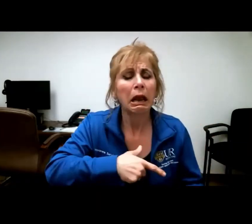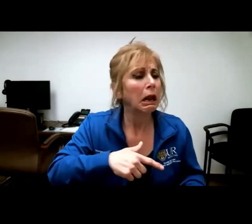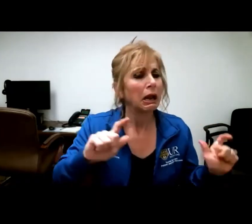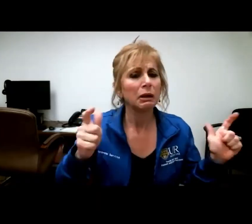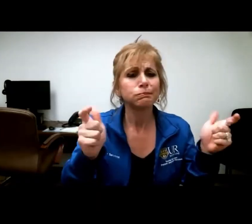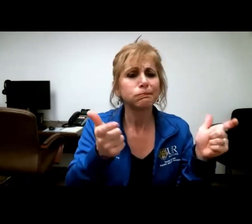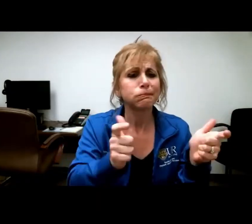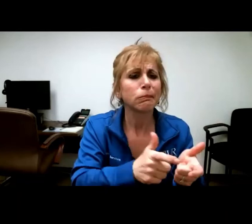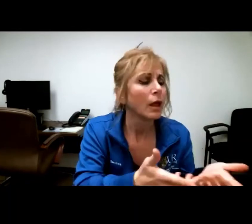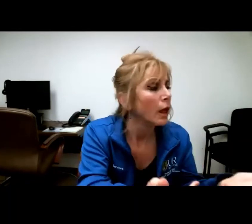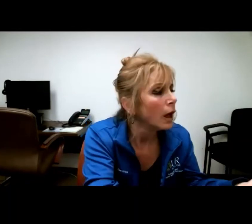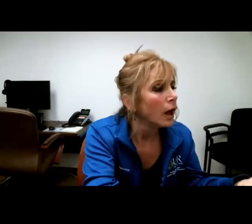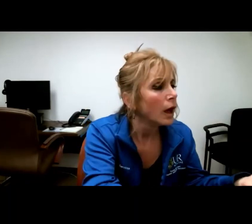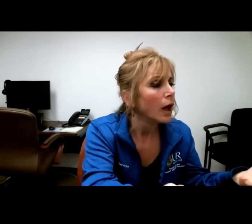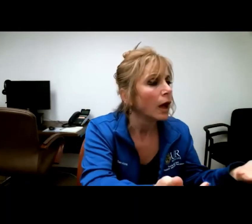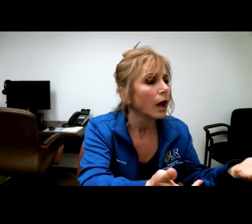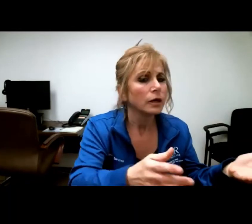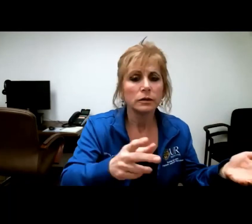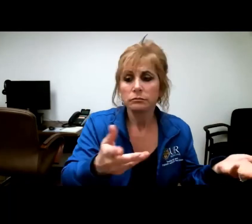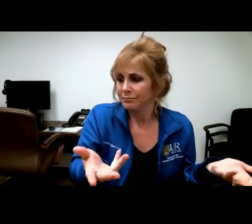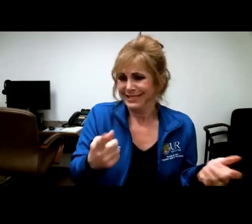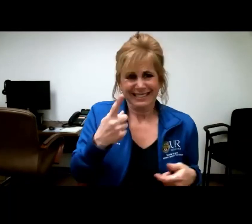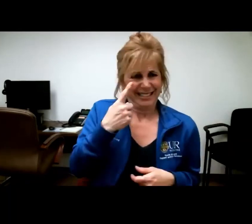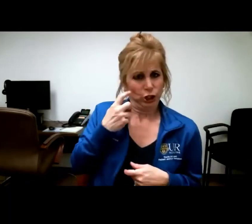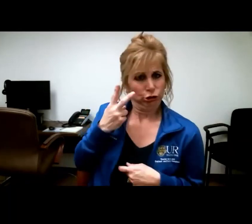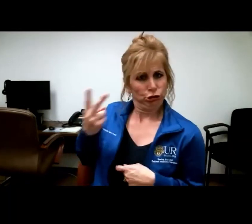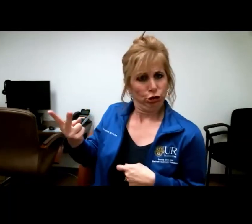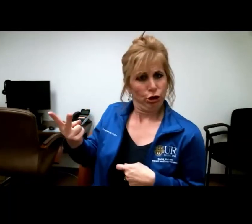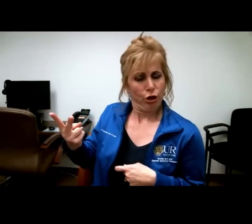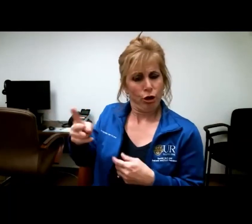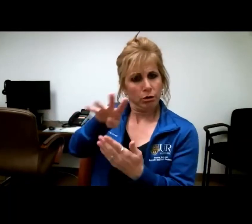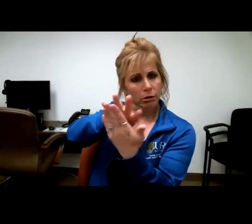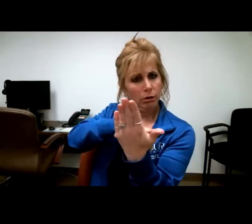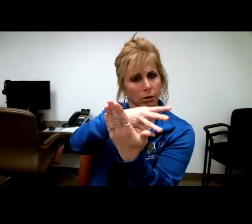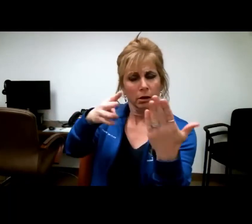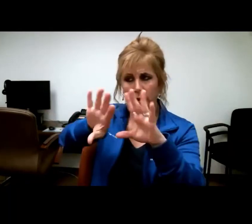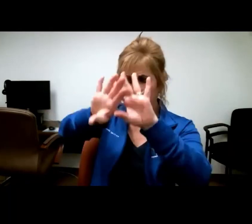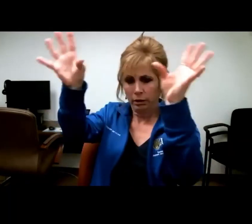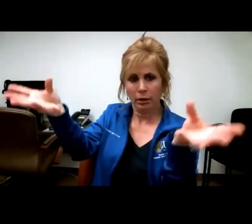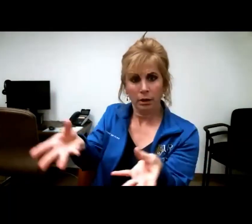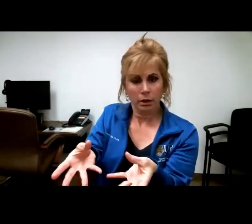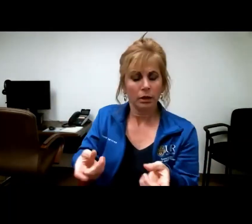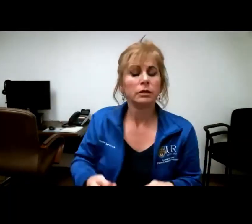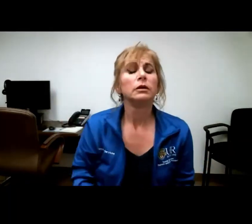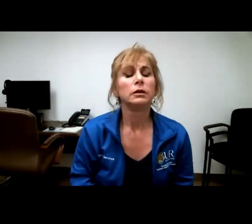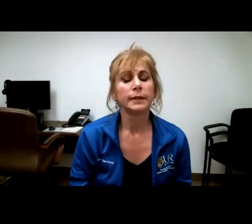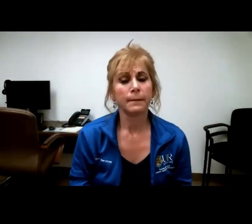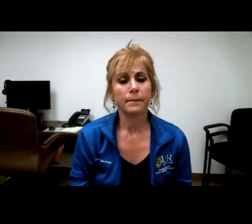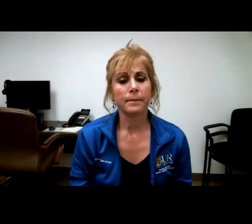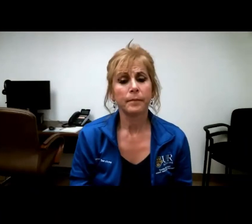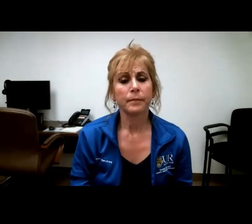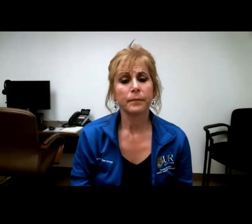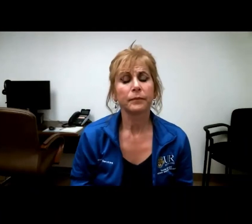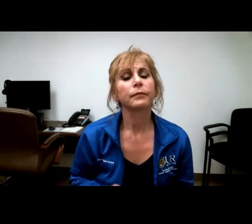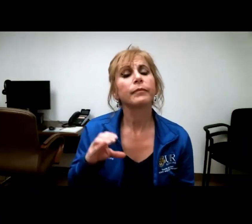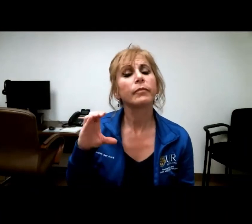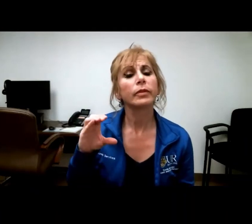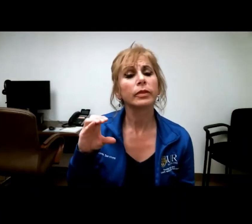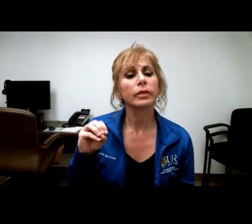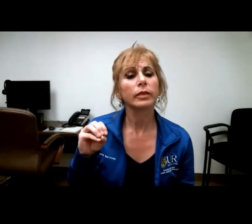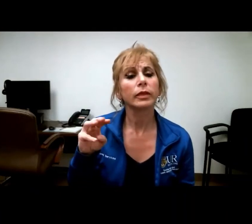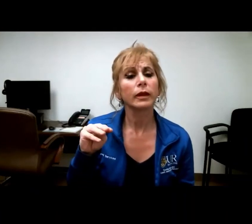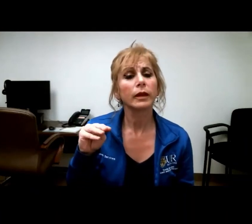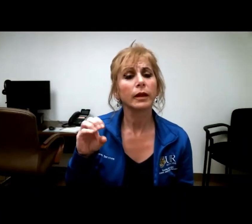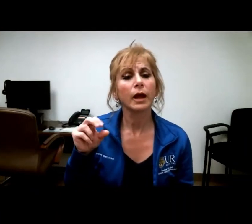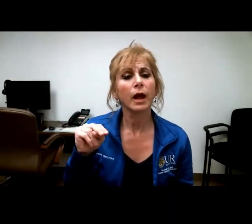the results that were just presented to us. Common Ground Health recently released its report, The Color of Health, the devastating